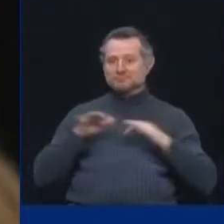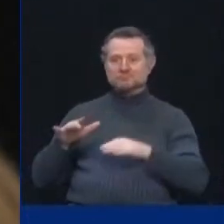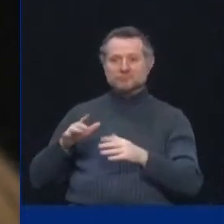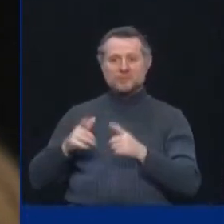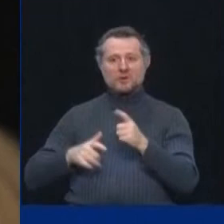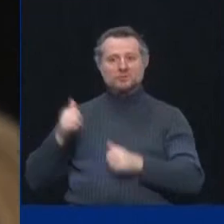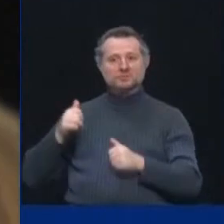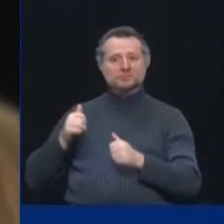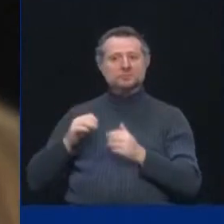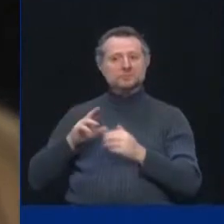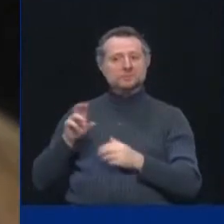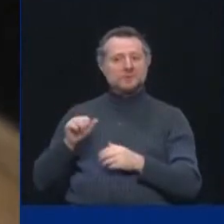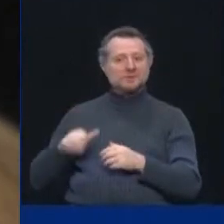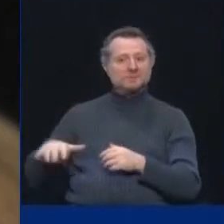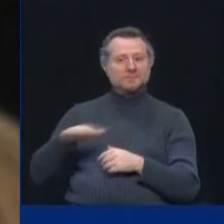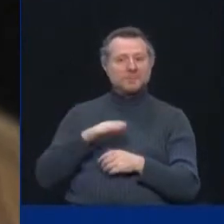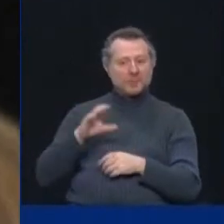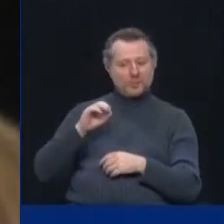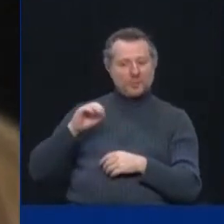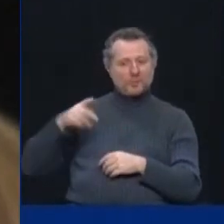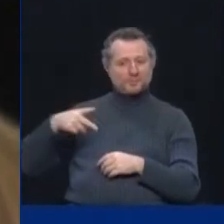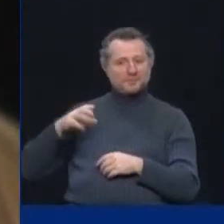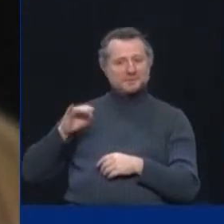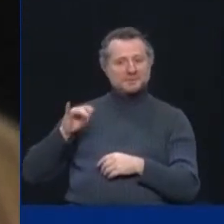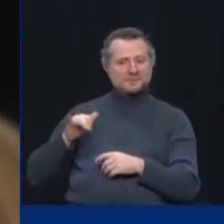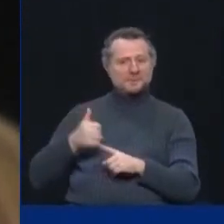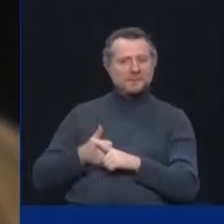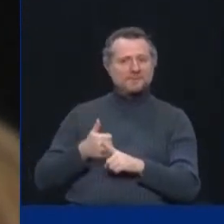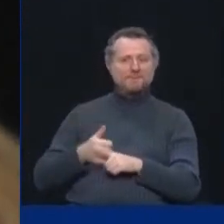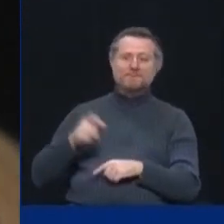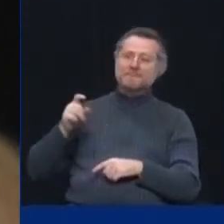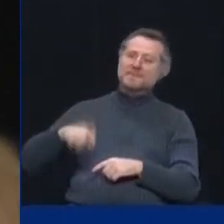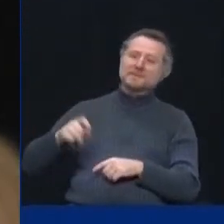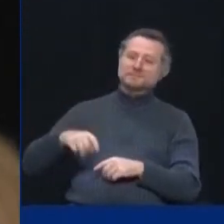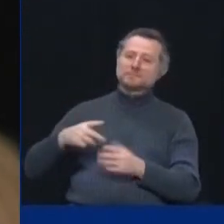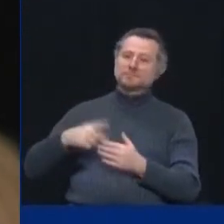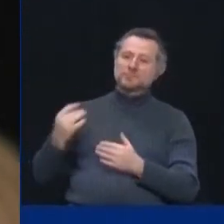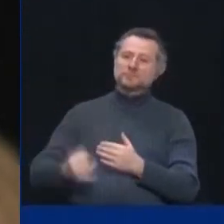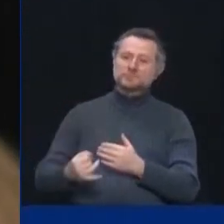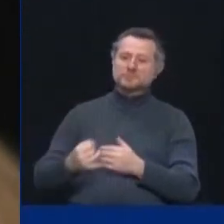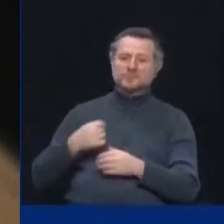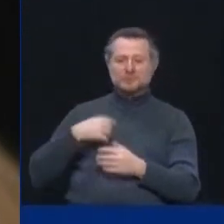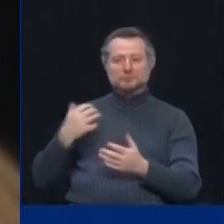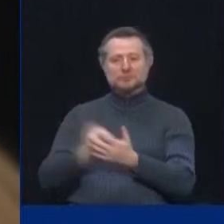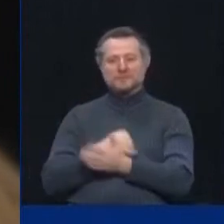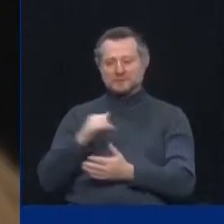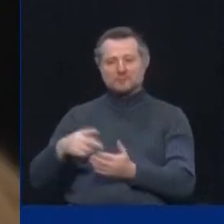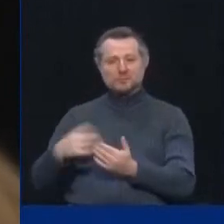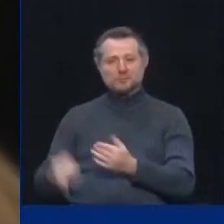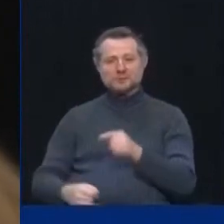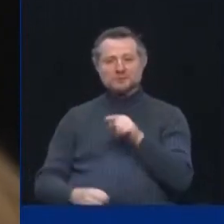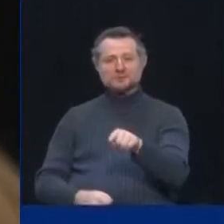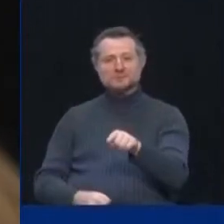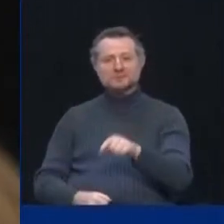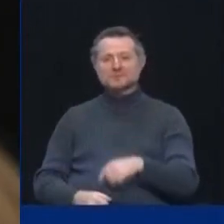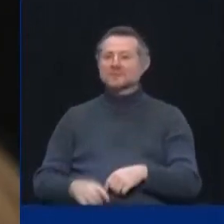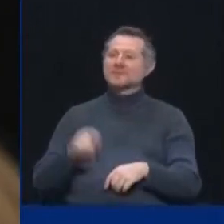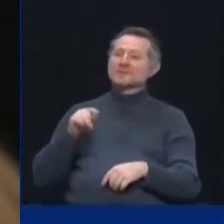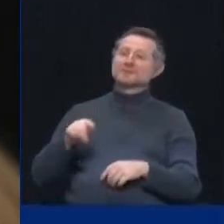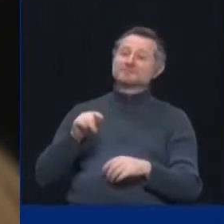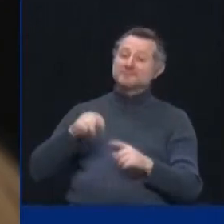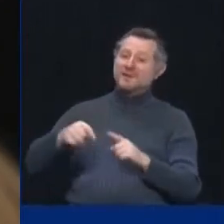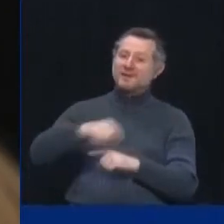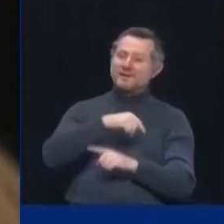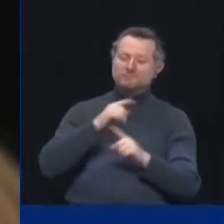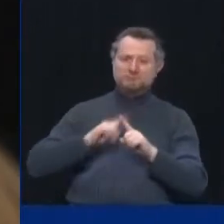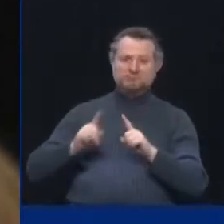City needed this. It deserved this. And the amazing 3 other parts of the borough that are going to get that same access, they deserved it